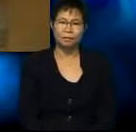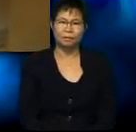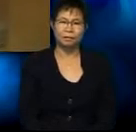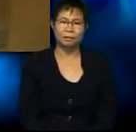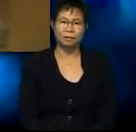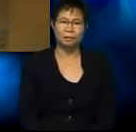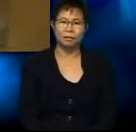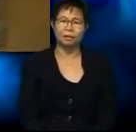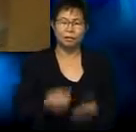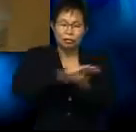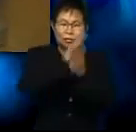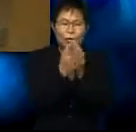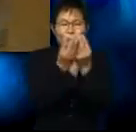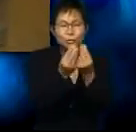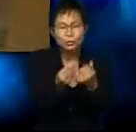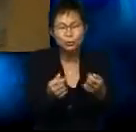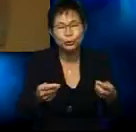They form a solution.